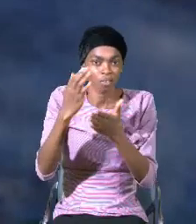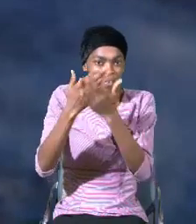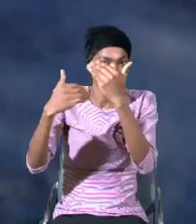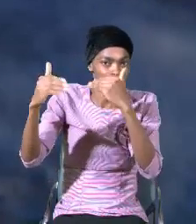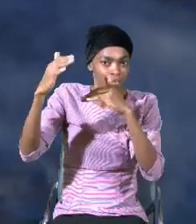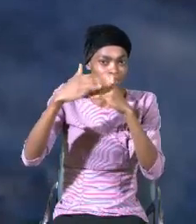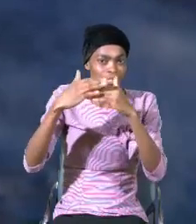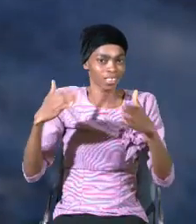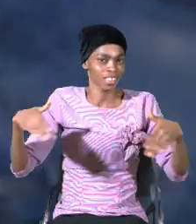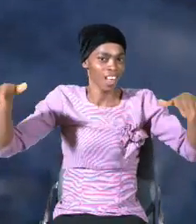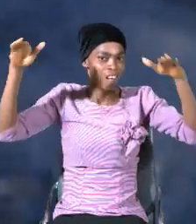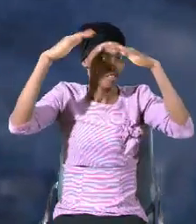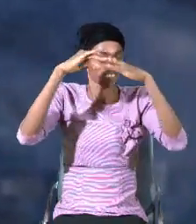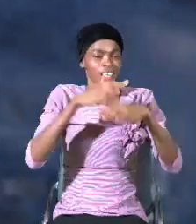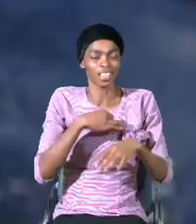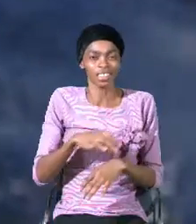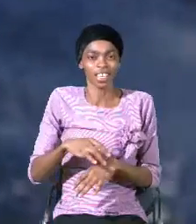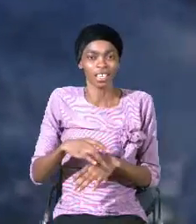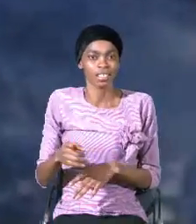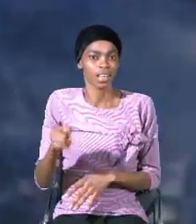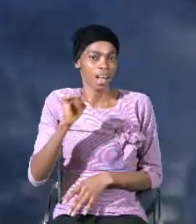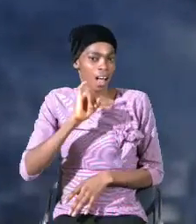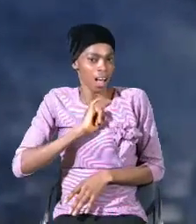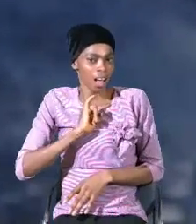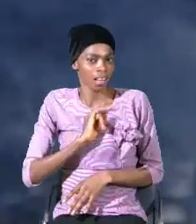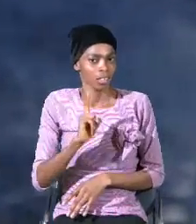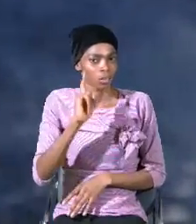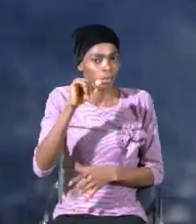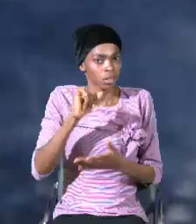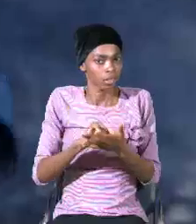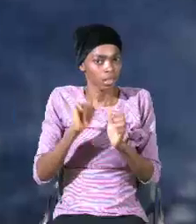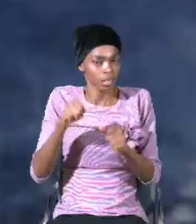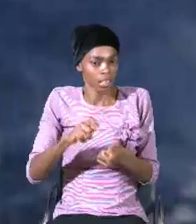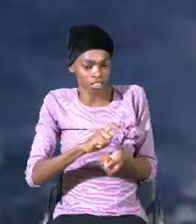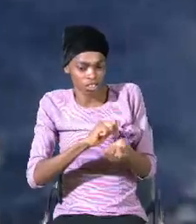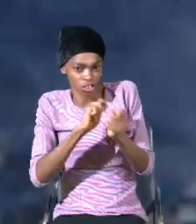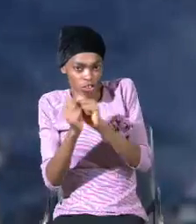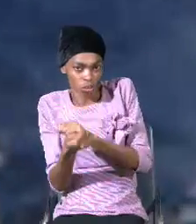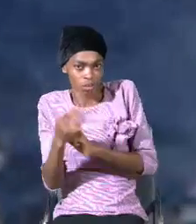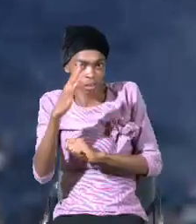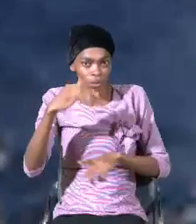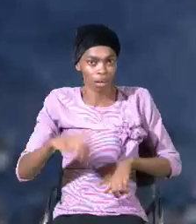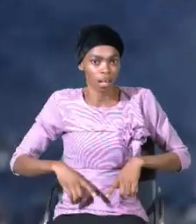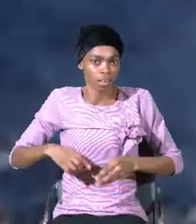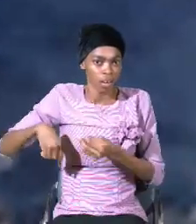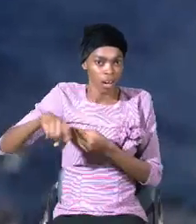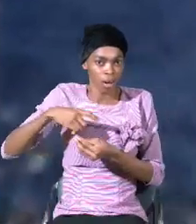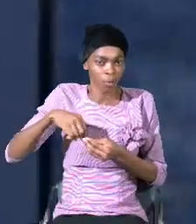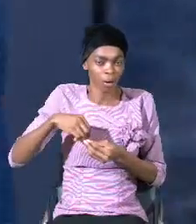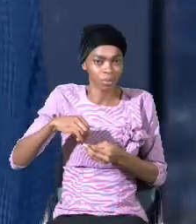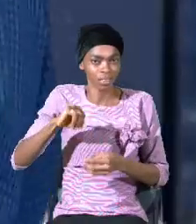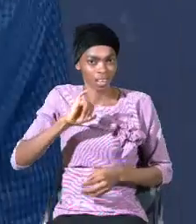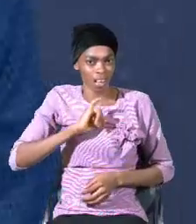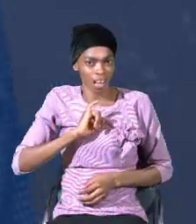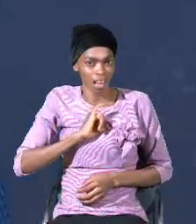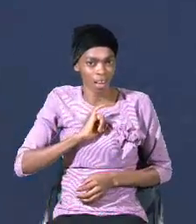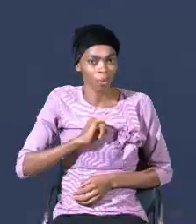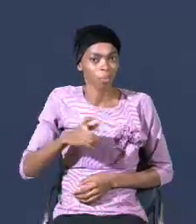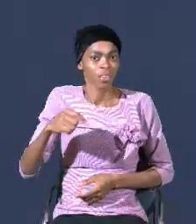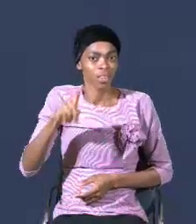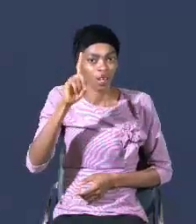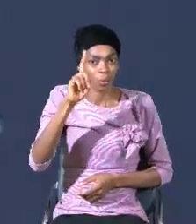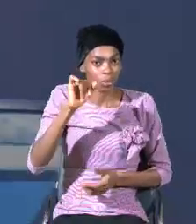earth, I, the one that can turn your life around, I, the one that can